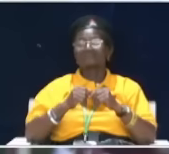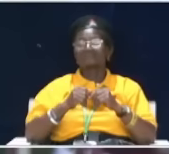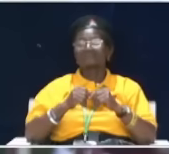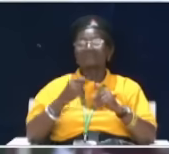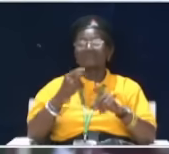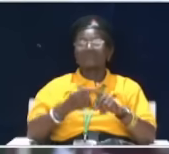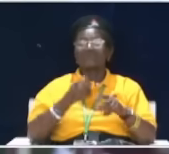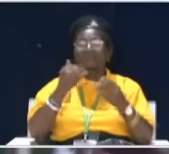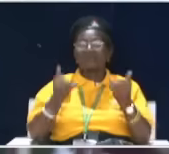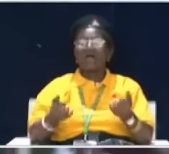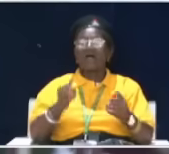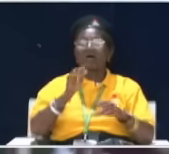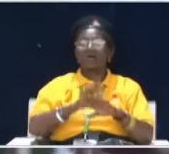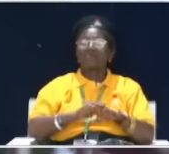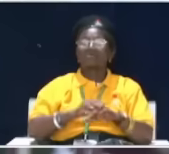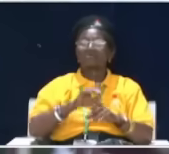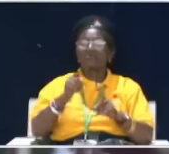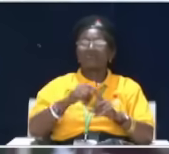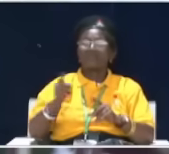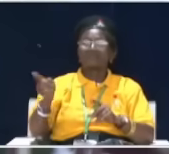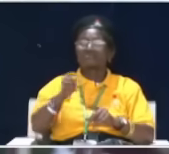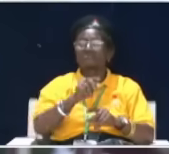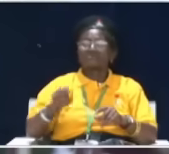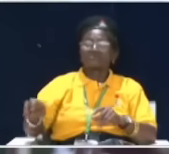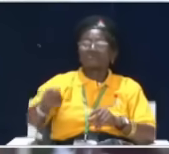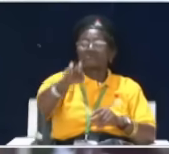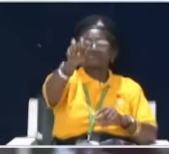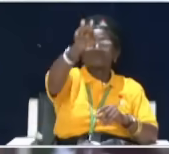From now on, when you travel,